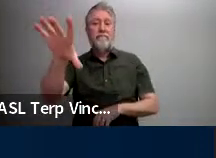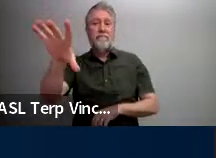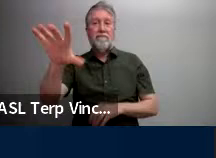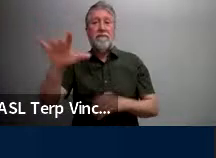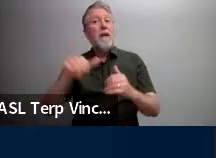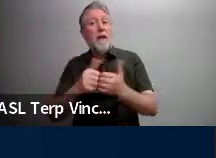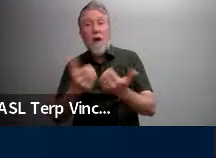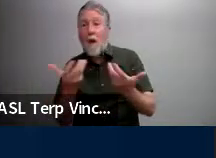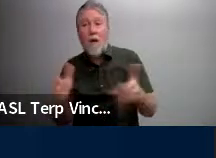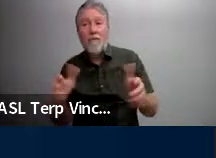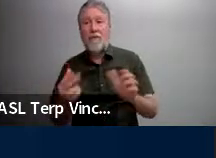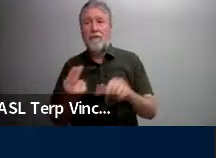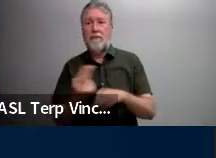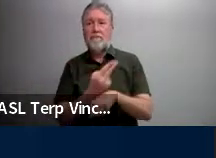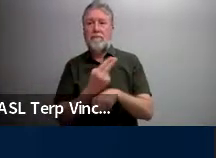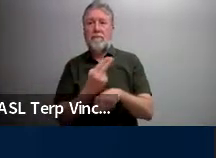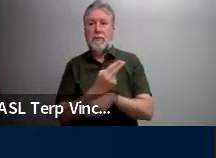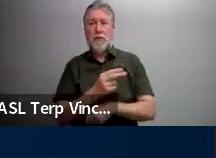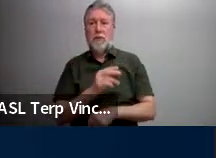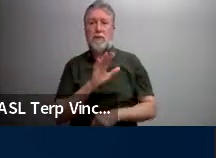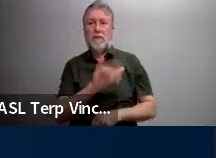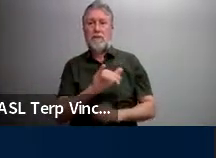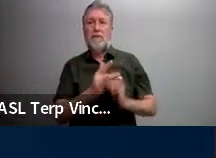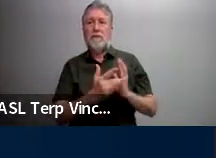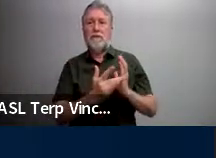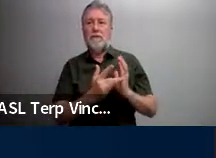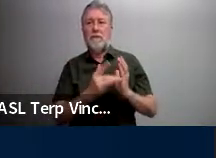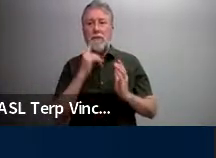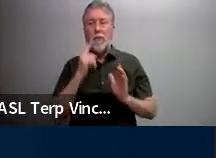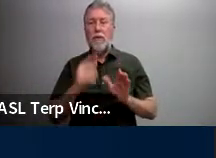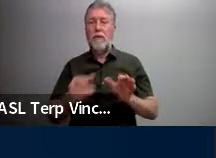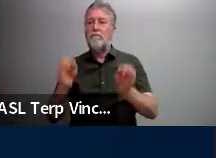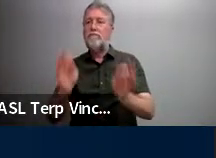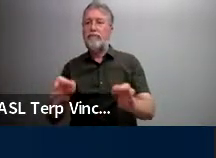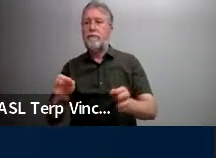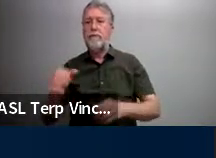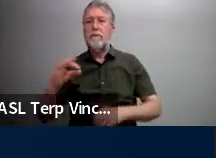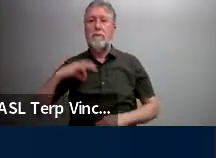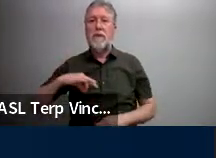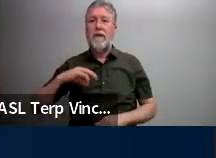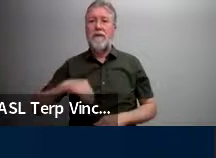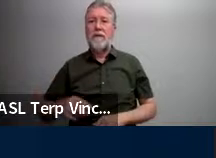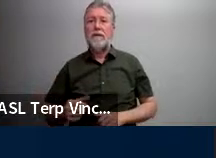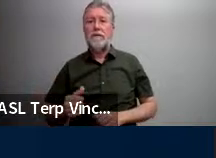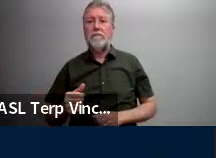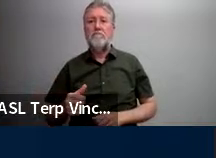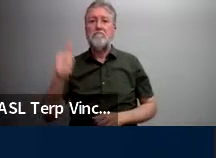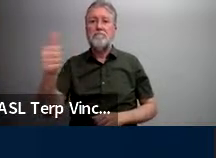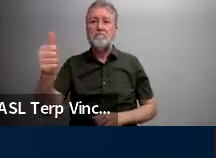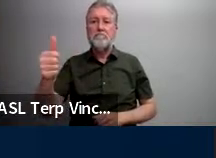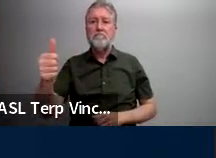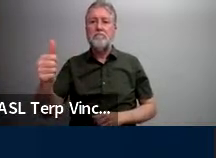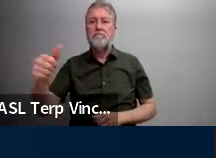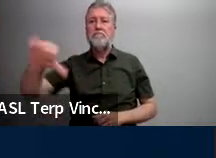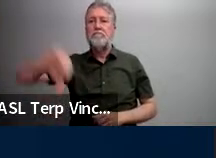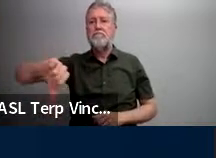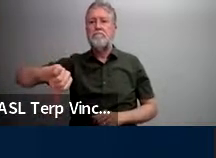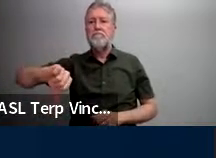in benefits determination. Right now, we know that other agencies